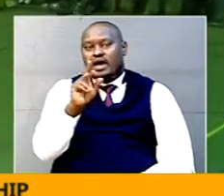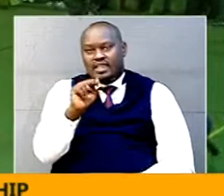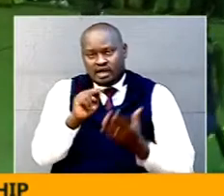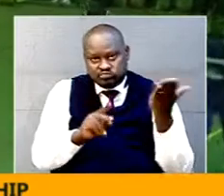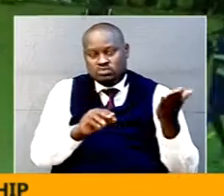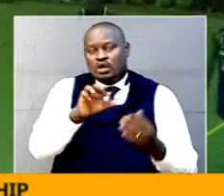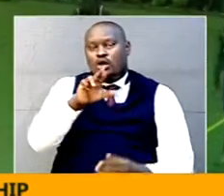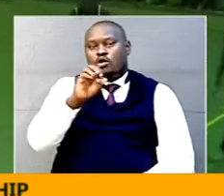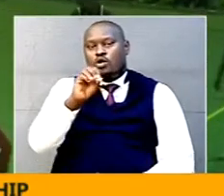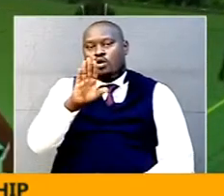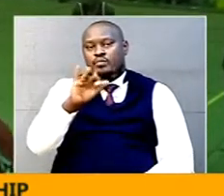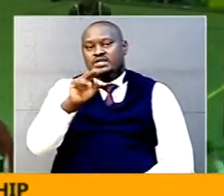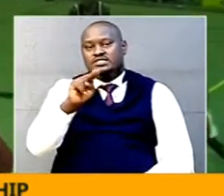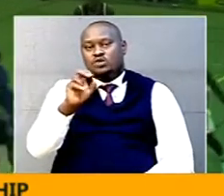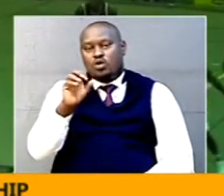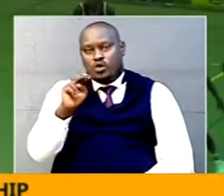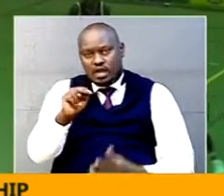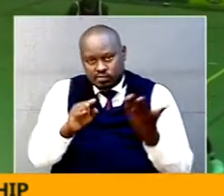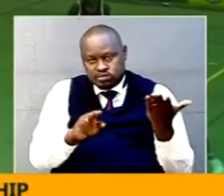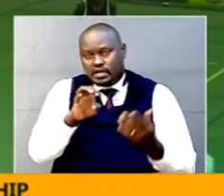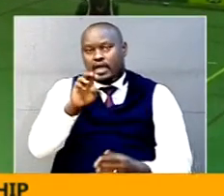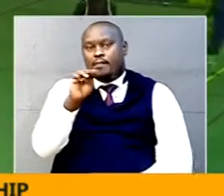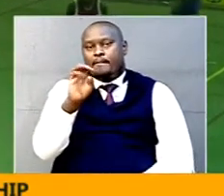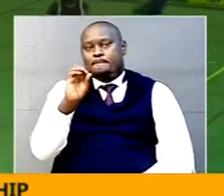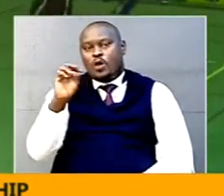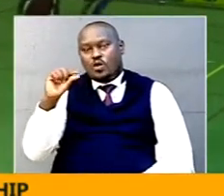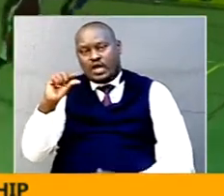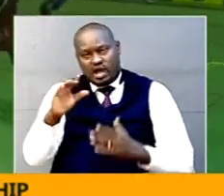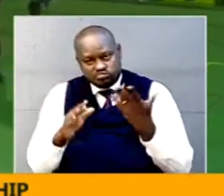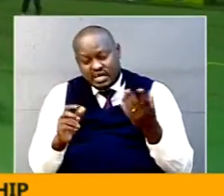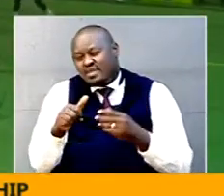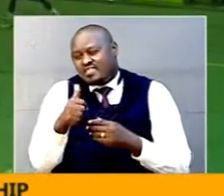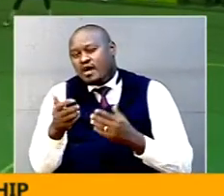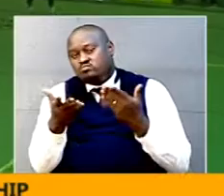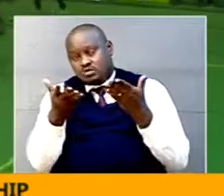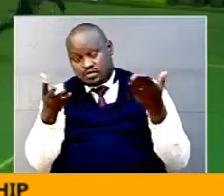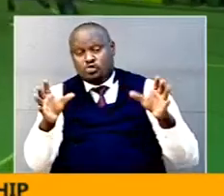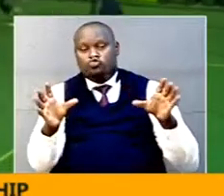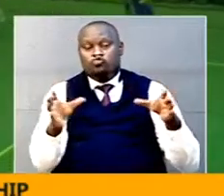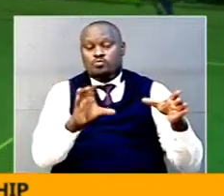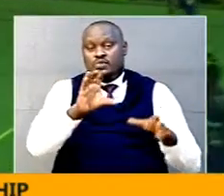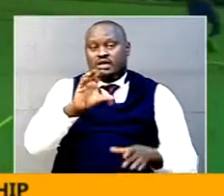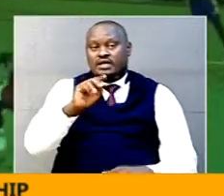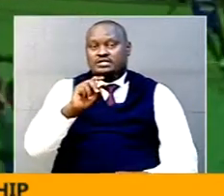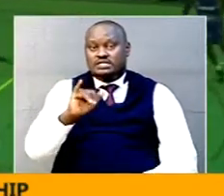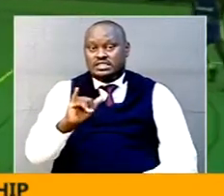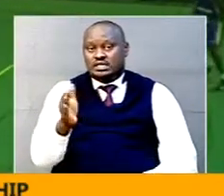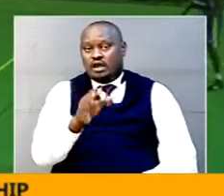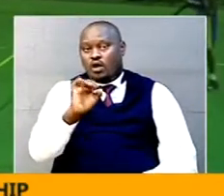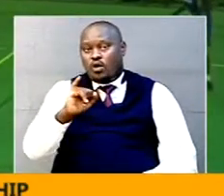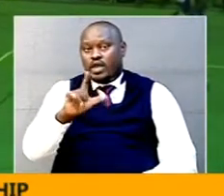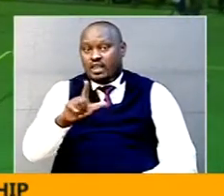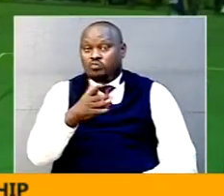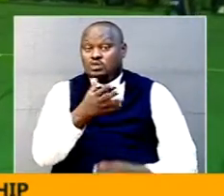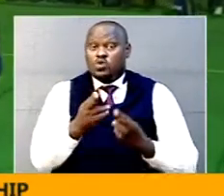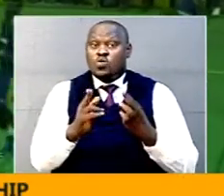Robinson Oponyi, Stephen Omong and Joshua Otim are some of the players on the City Oilers Basketball Club hoping to